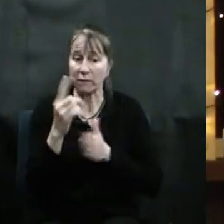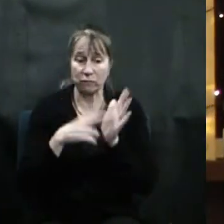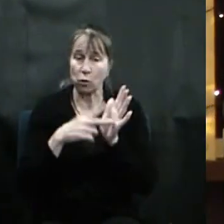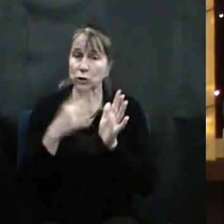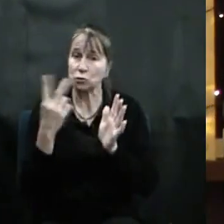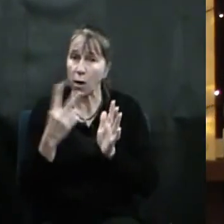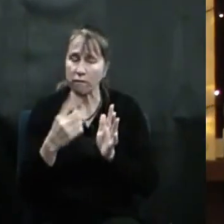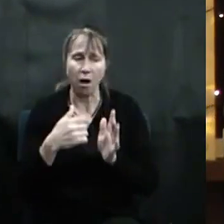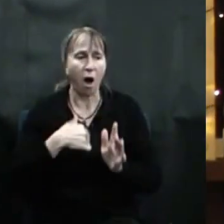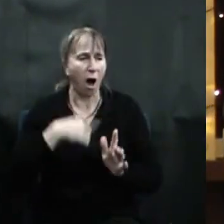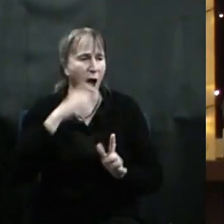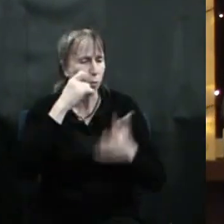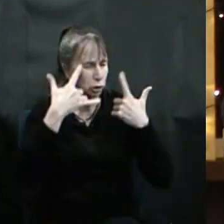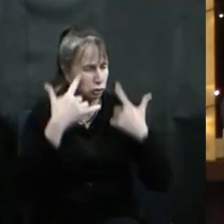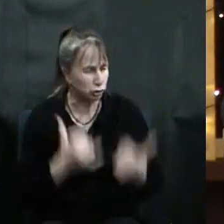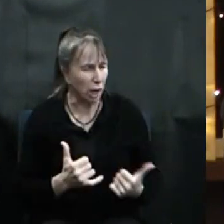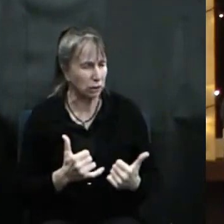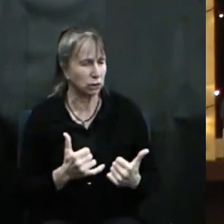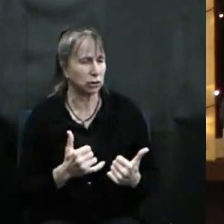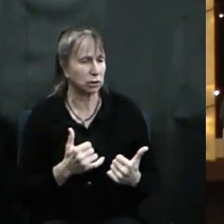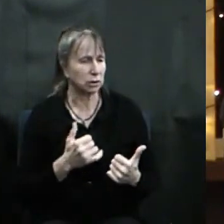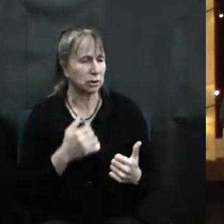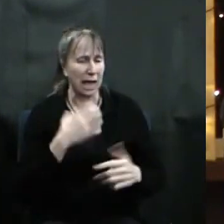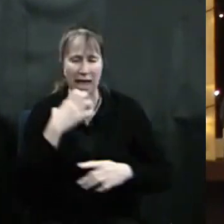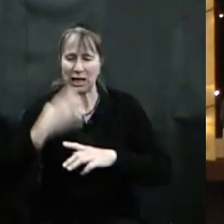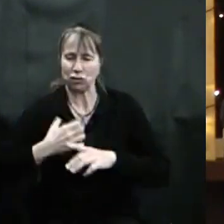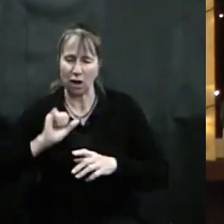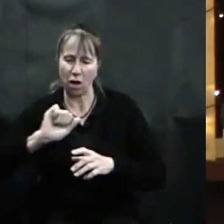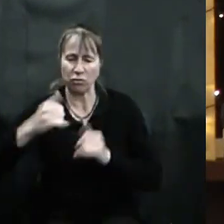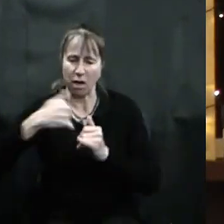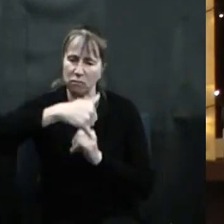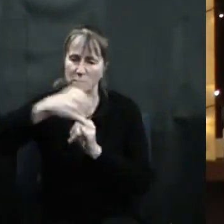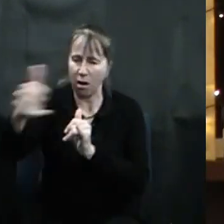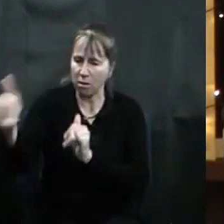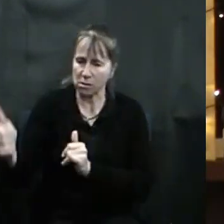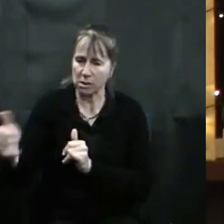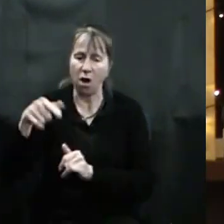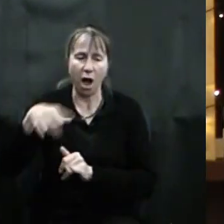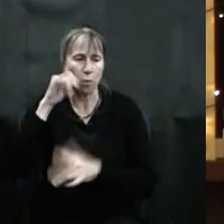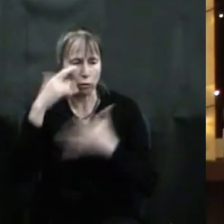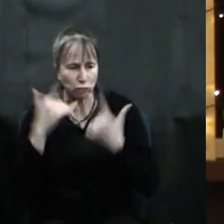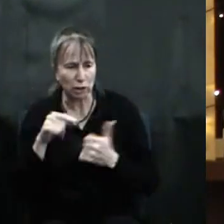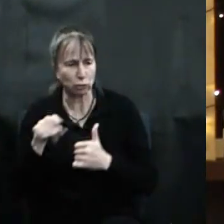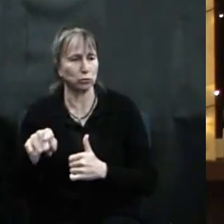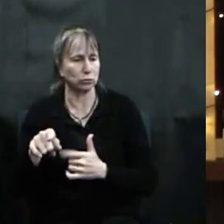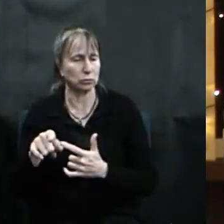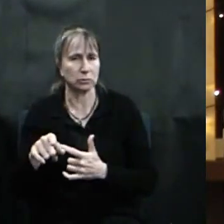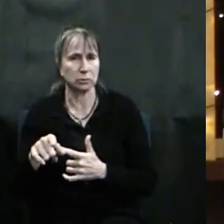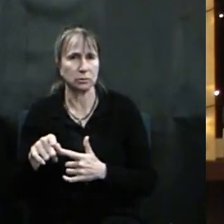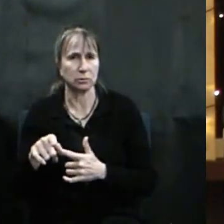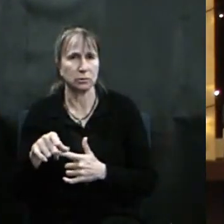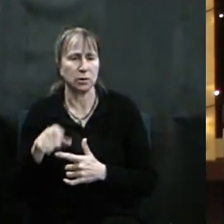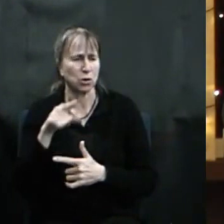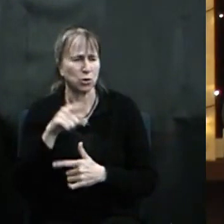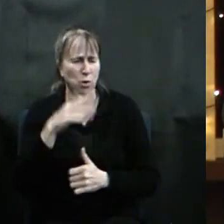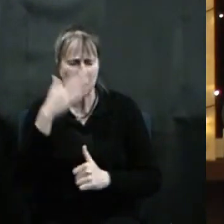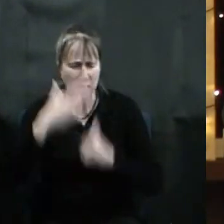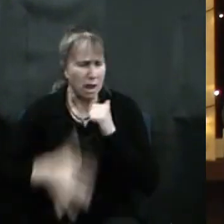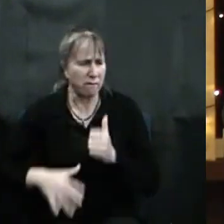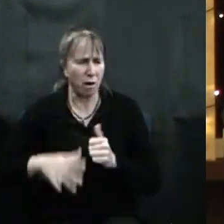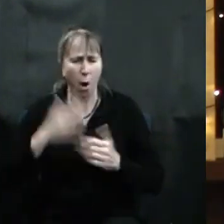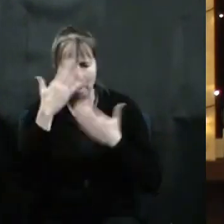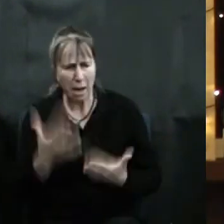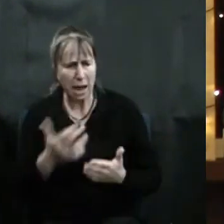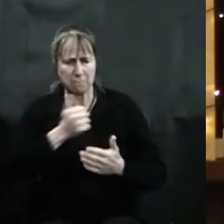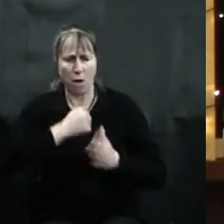judge you at the border of Israel, and you shall know that I am the Lord. For you have not walked in my statutes, nor obeyed